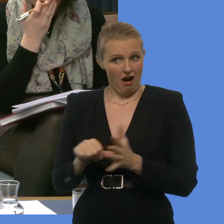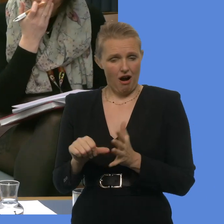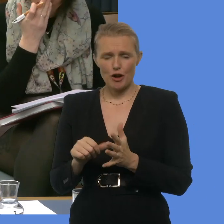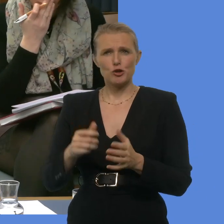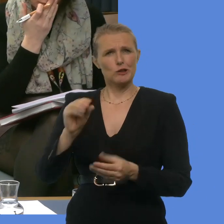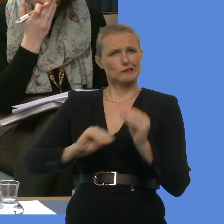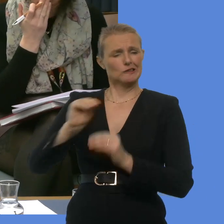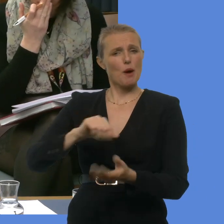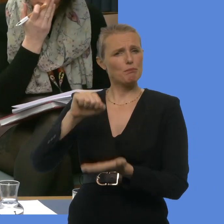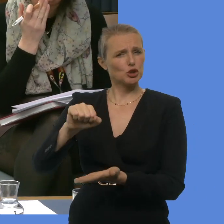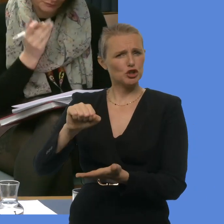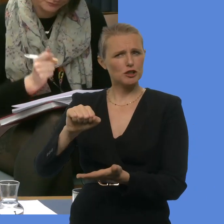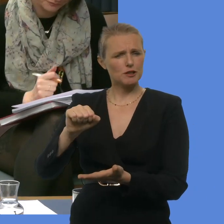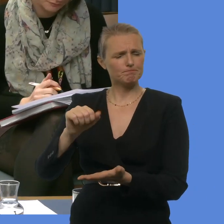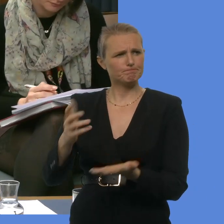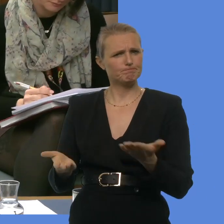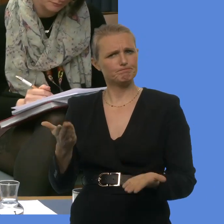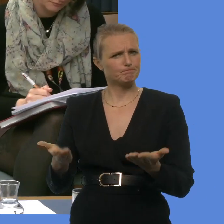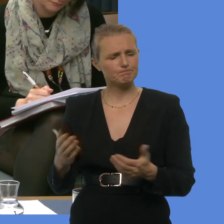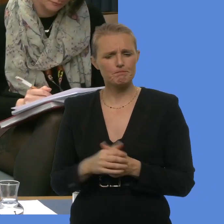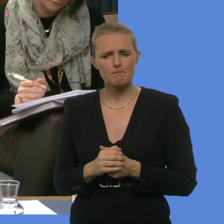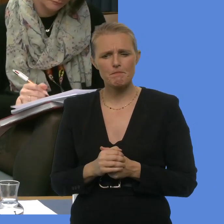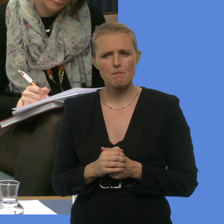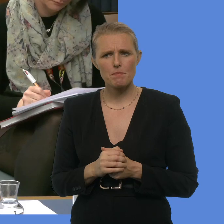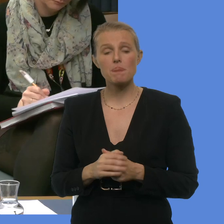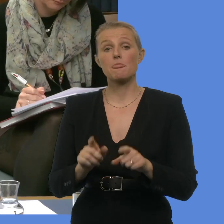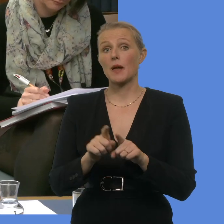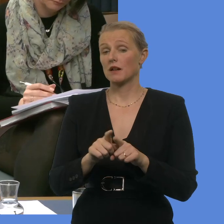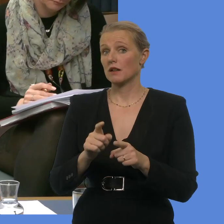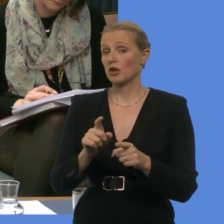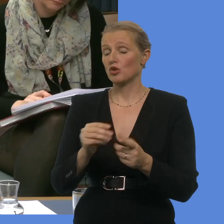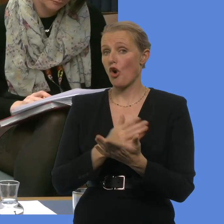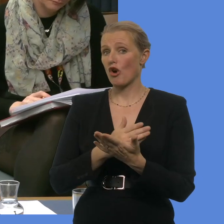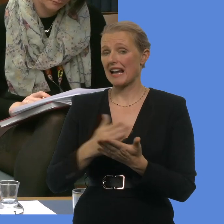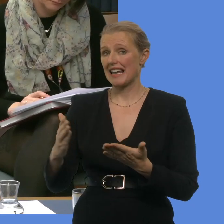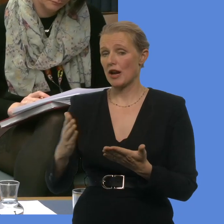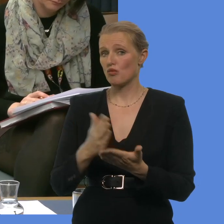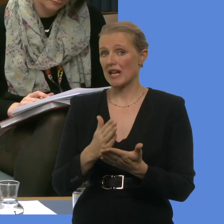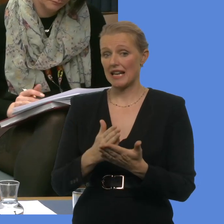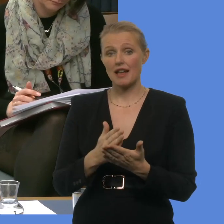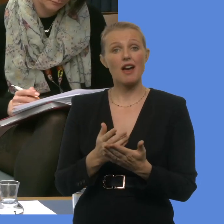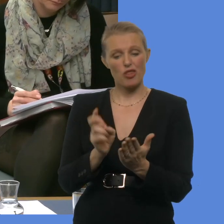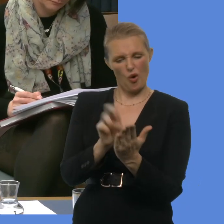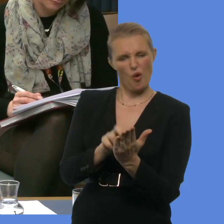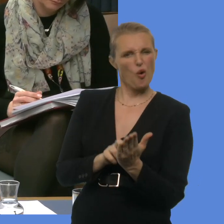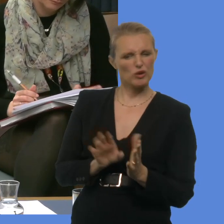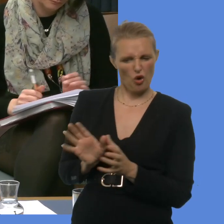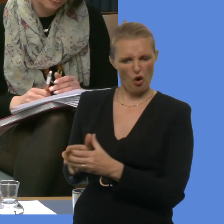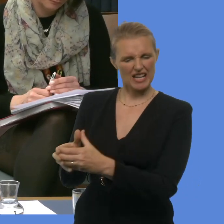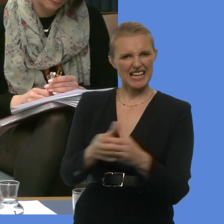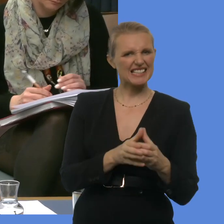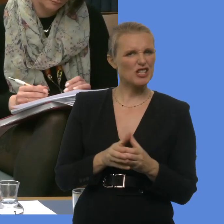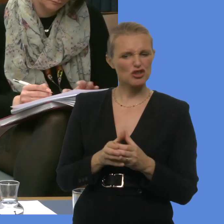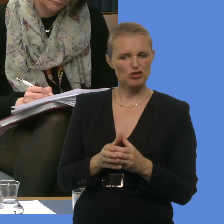determine budget numbers. Finally, it's unclear how prescribed bodies will interpret the term